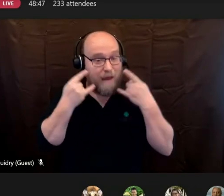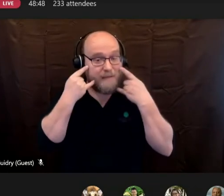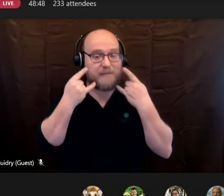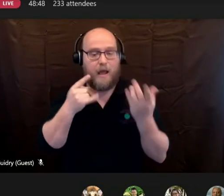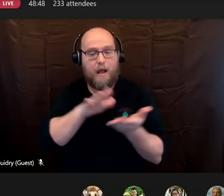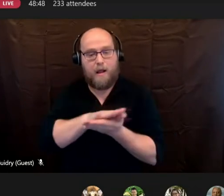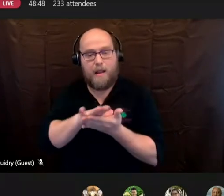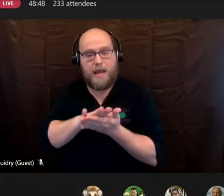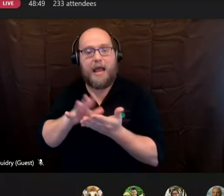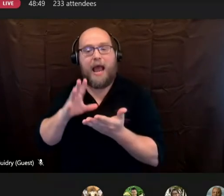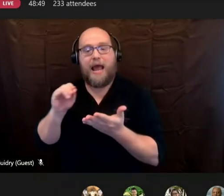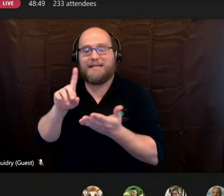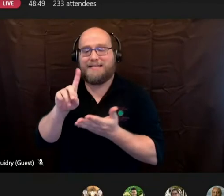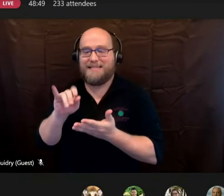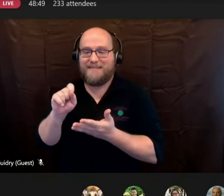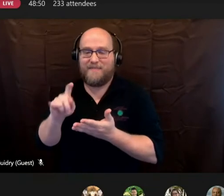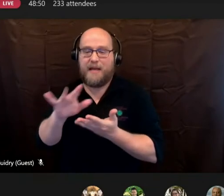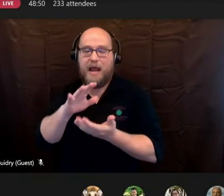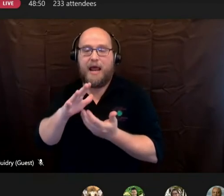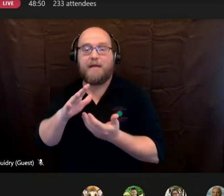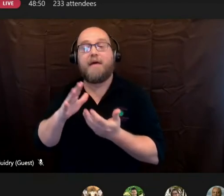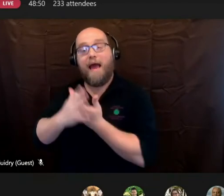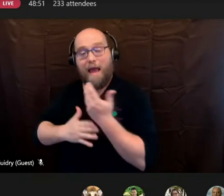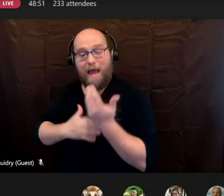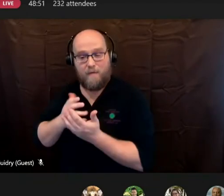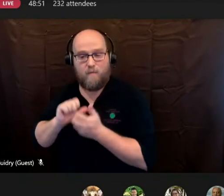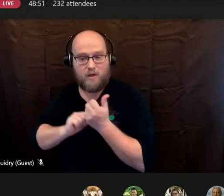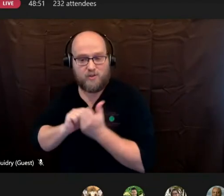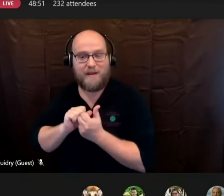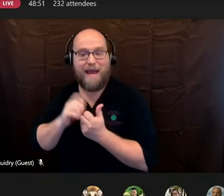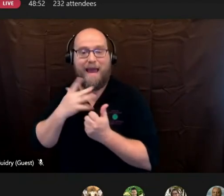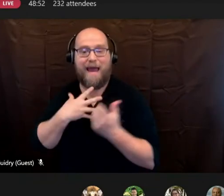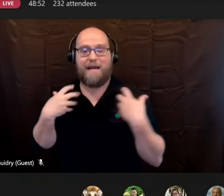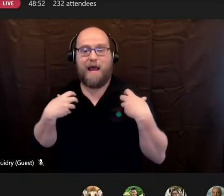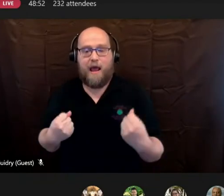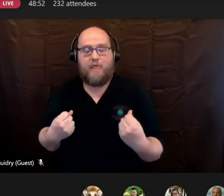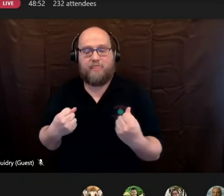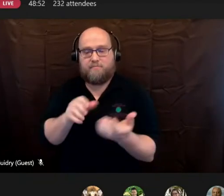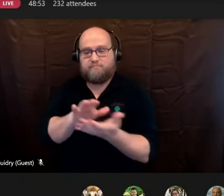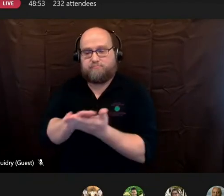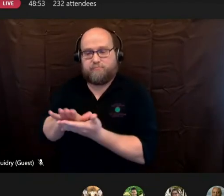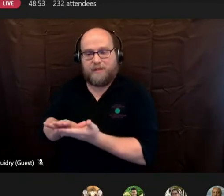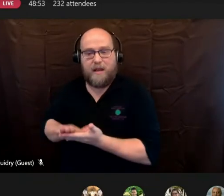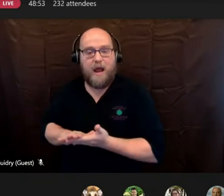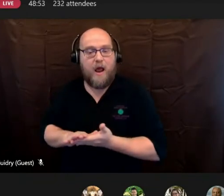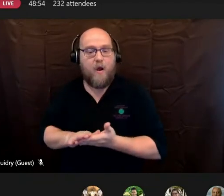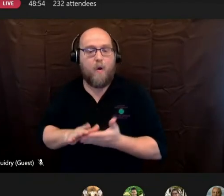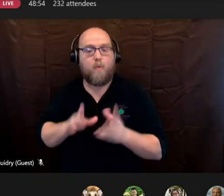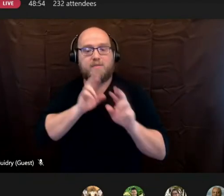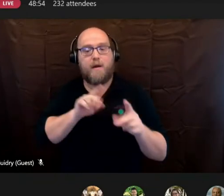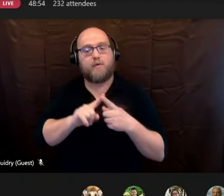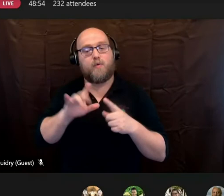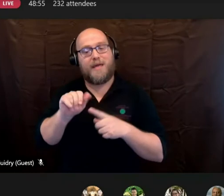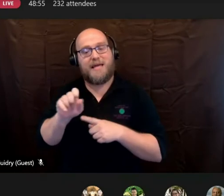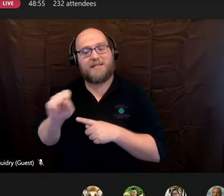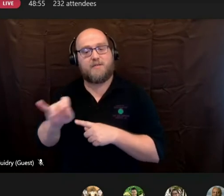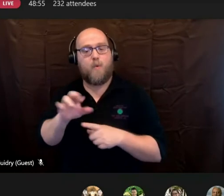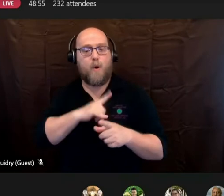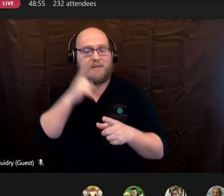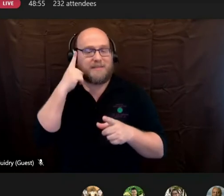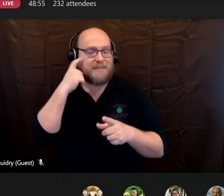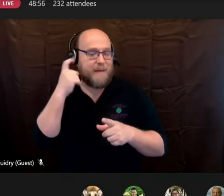and reporting cases and outbreaks and working with public health. Going forward, you can expect SPS